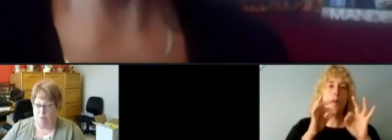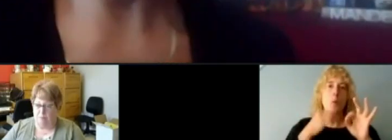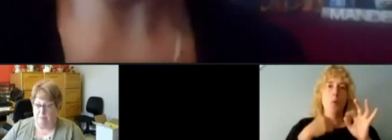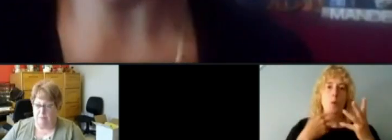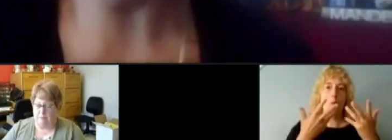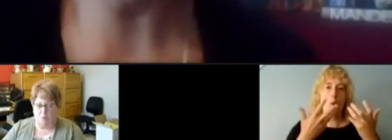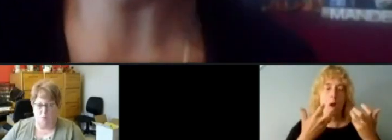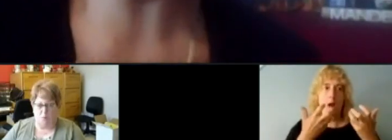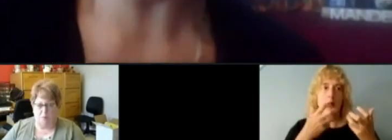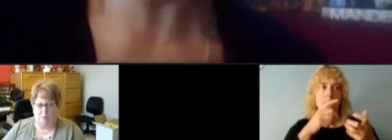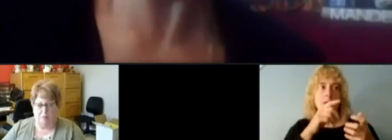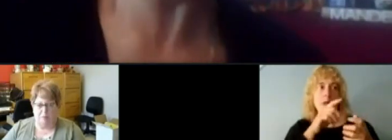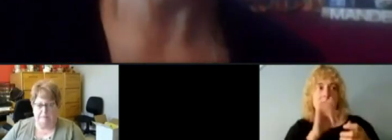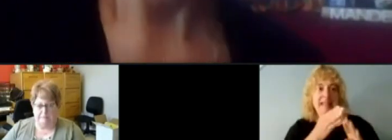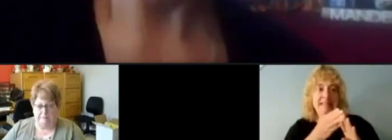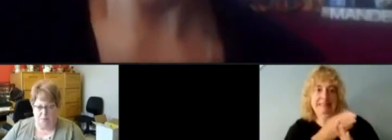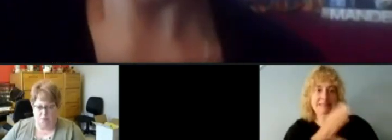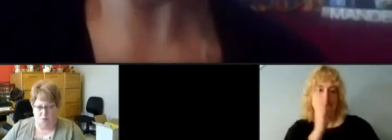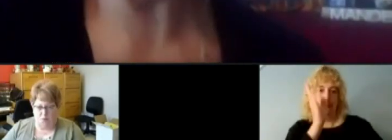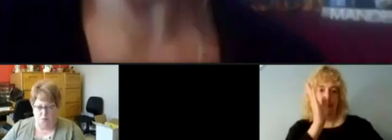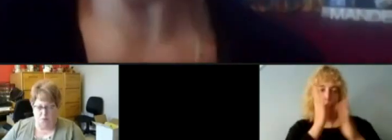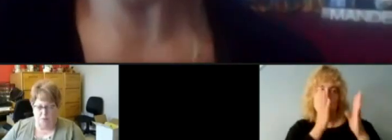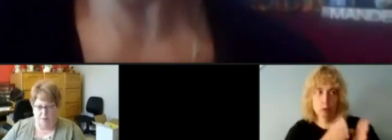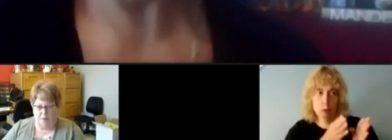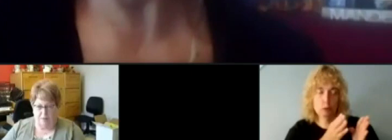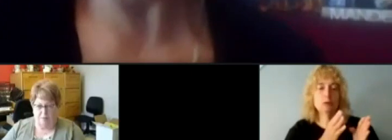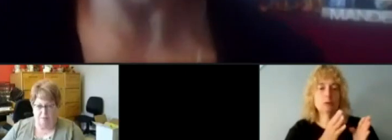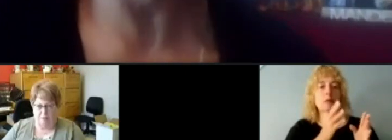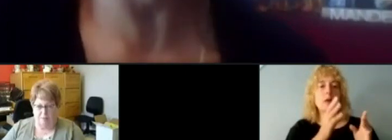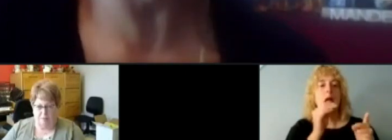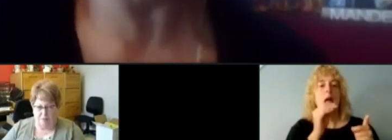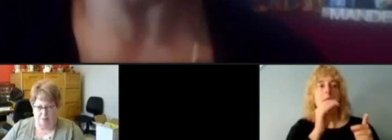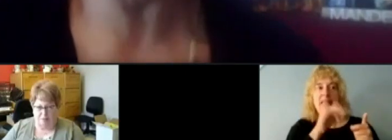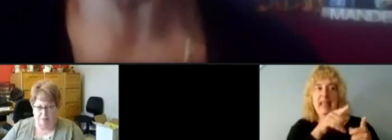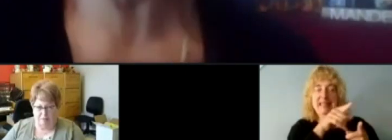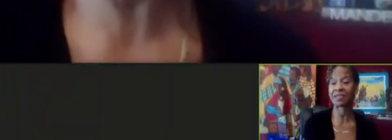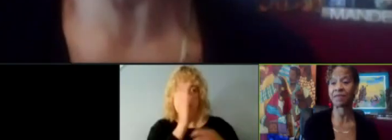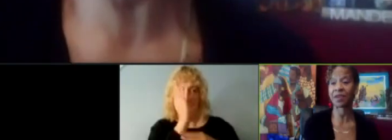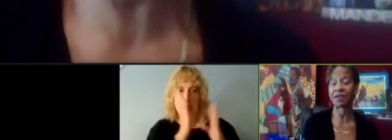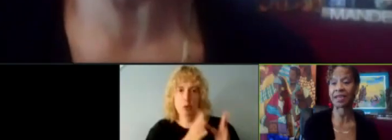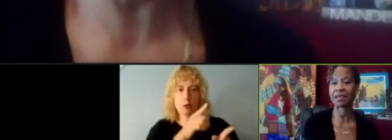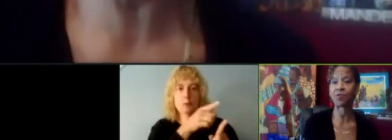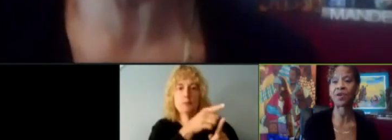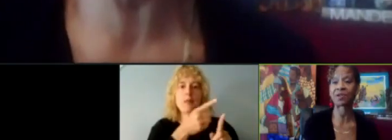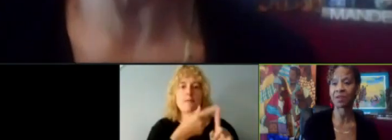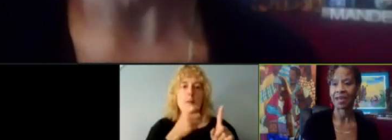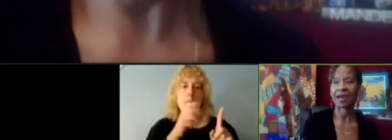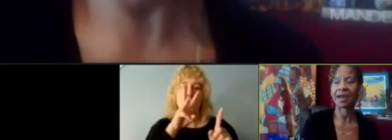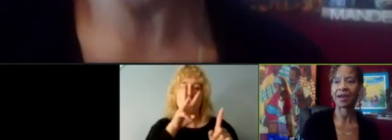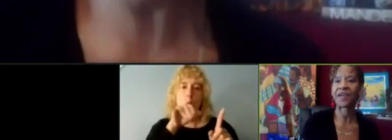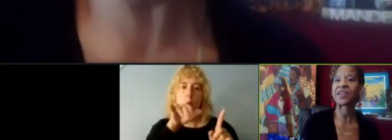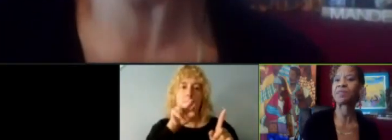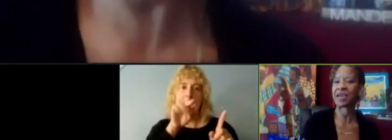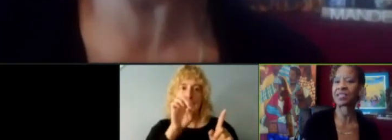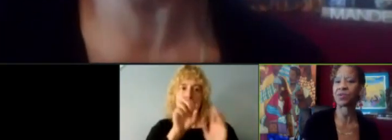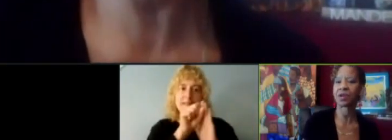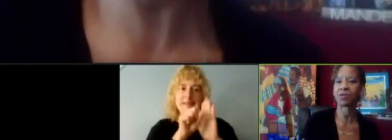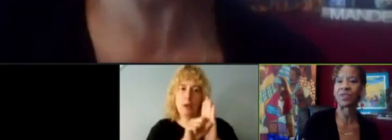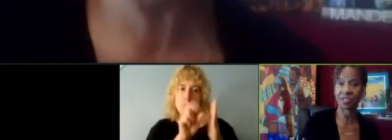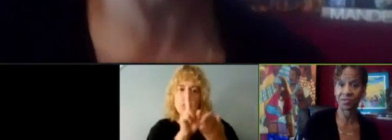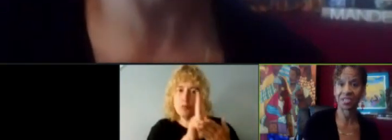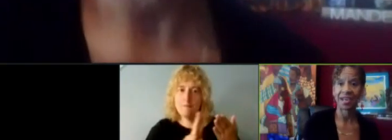being joined by Bertram Marks, who is from Wayne State University and doing some very important